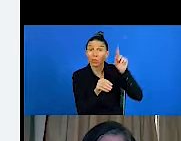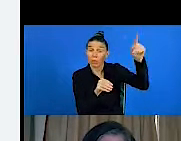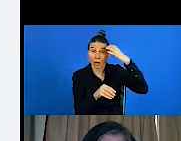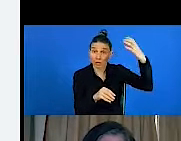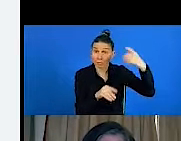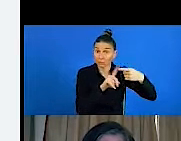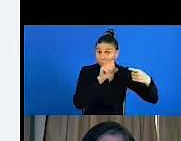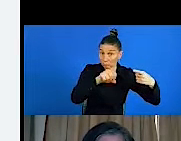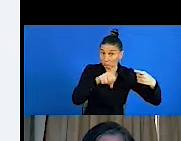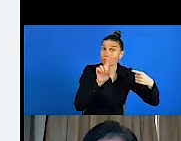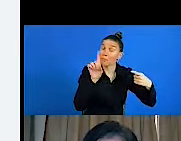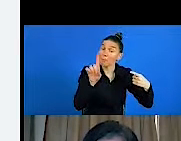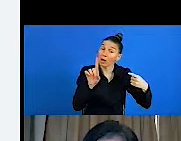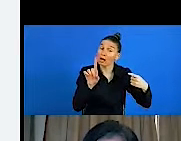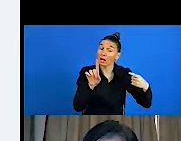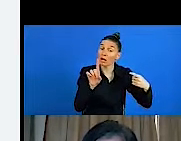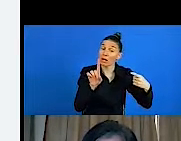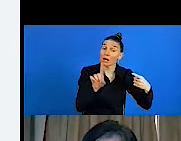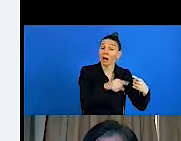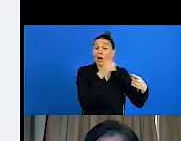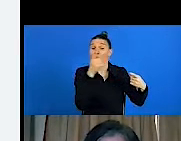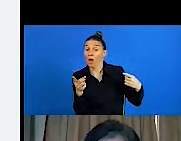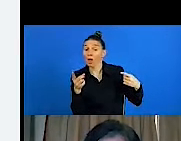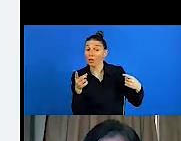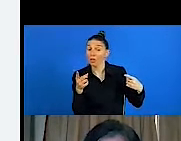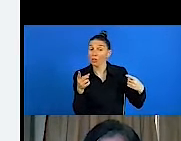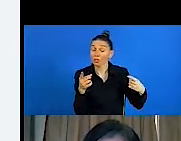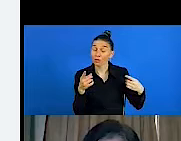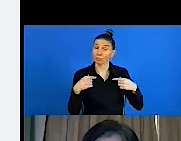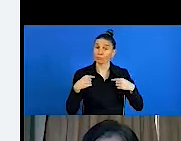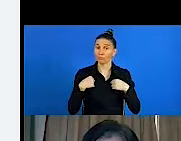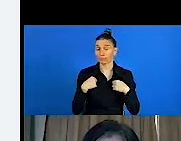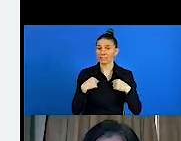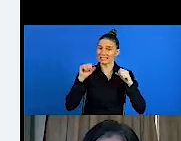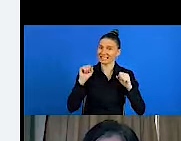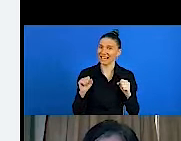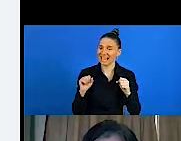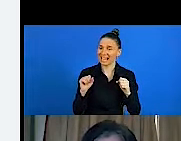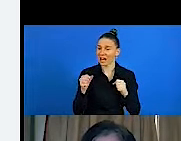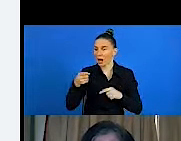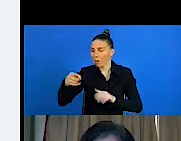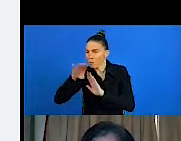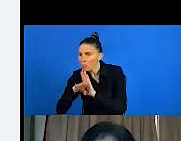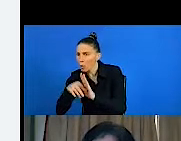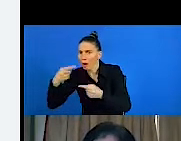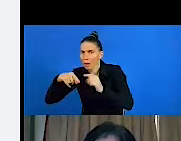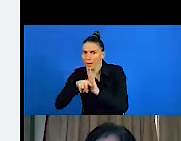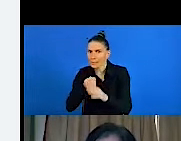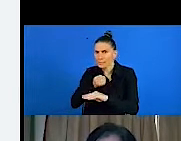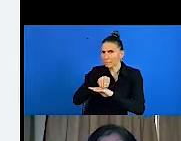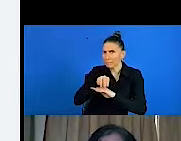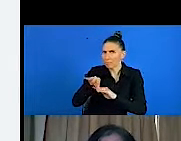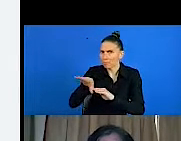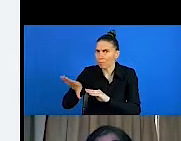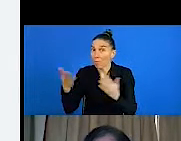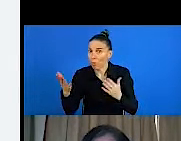which we can leverage our position to influence program and policy direction is through our operations,